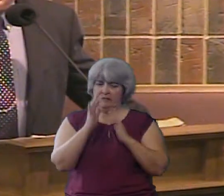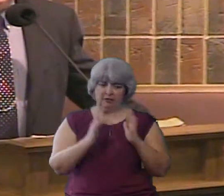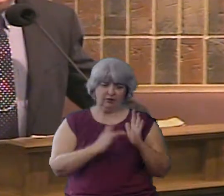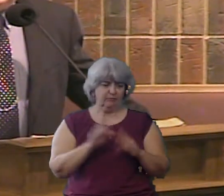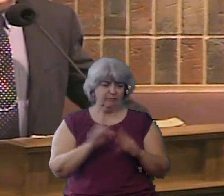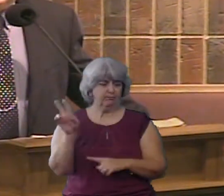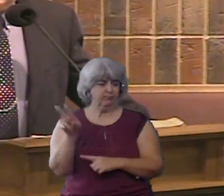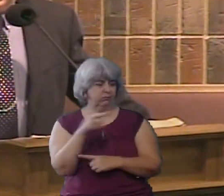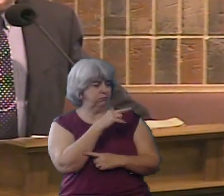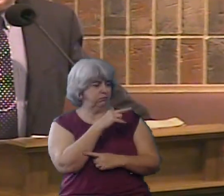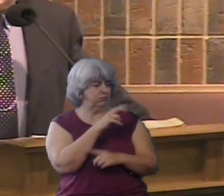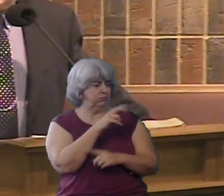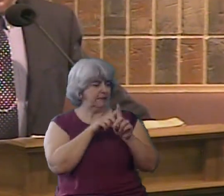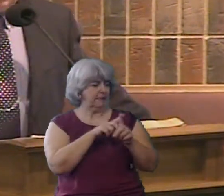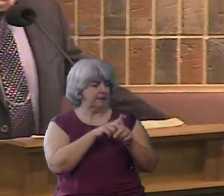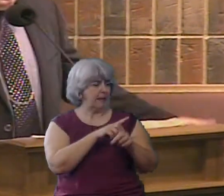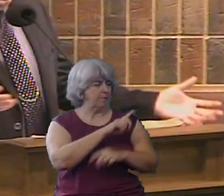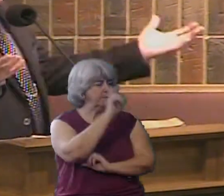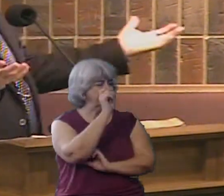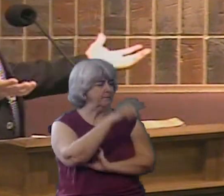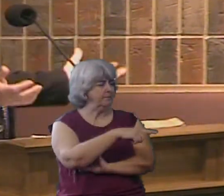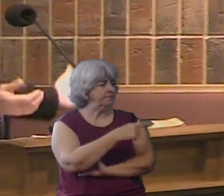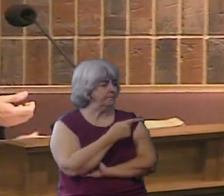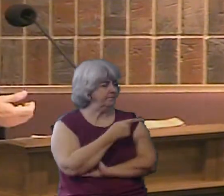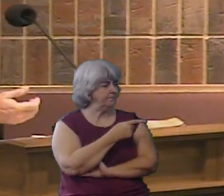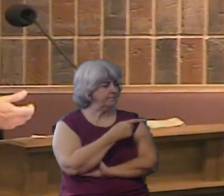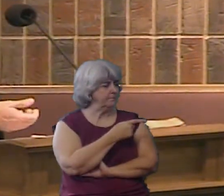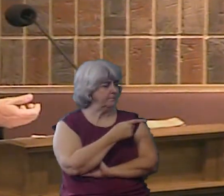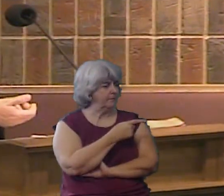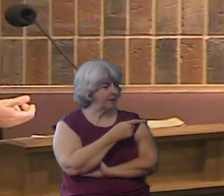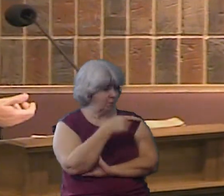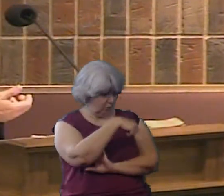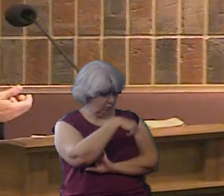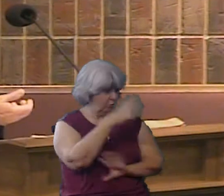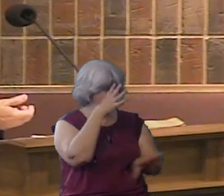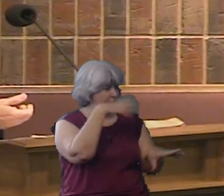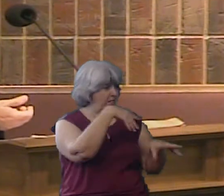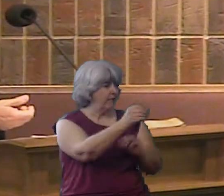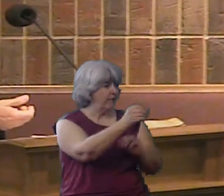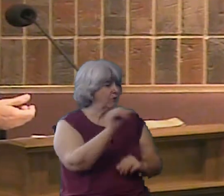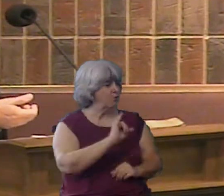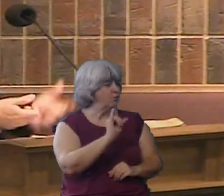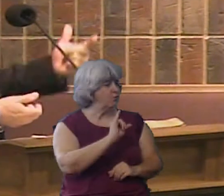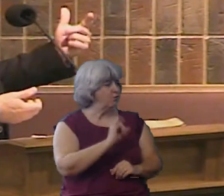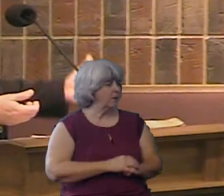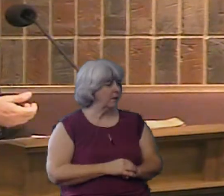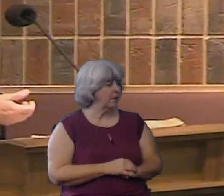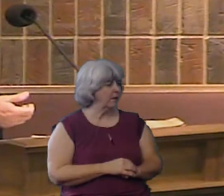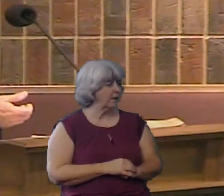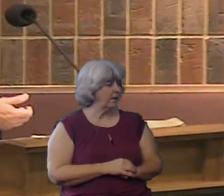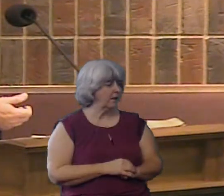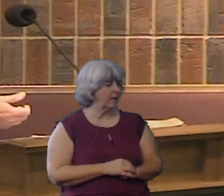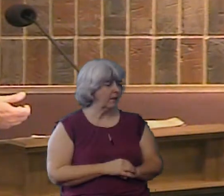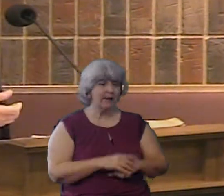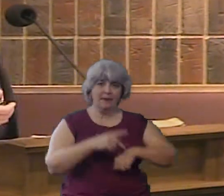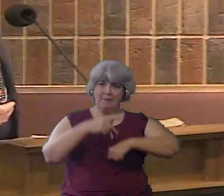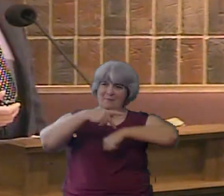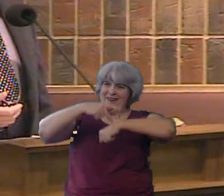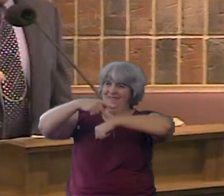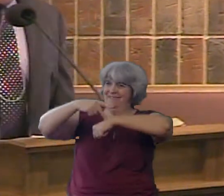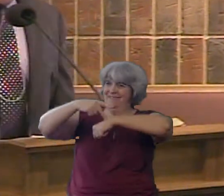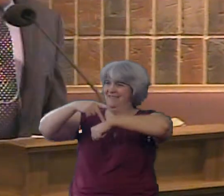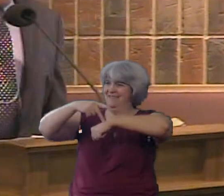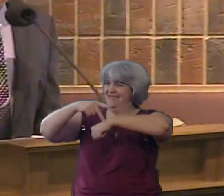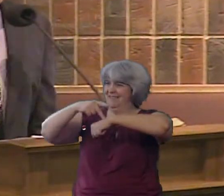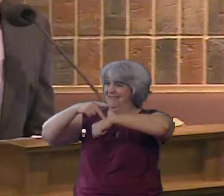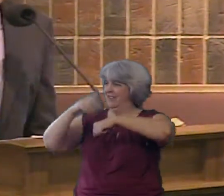John 6:66, and asks the disciples, "Will you too go away?" And it's Peter who responds. Peter, who